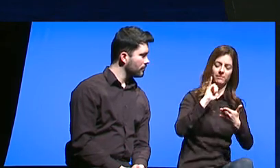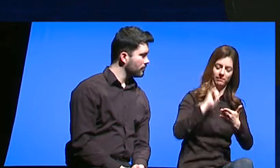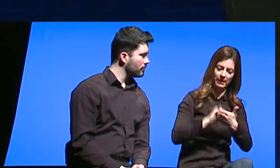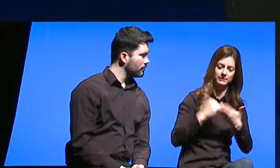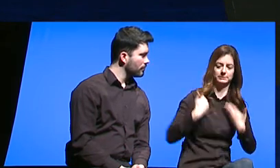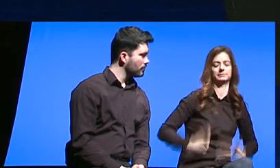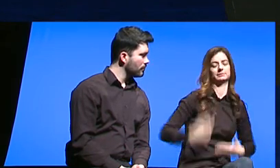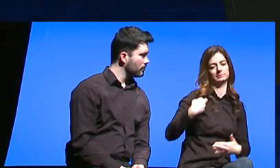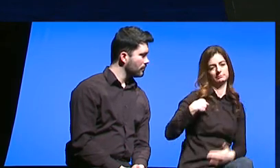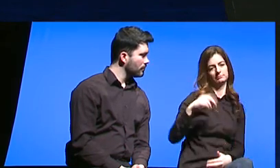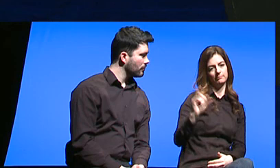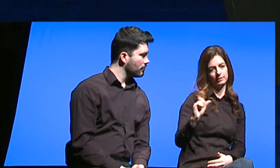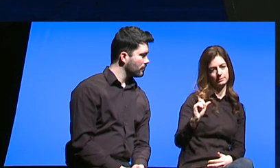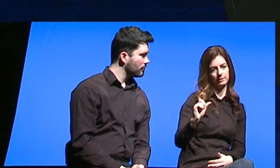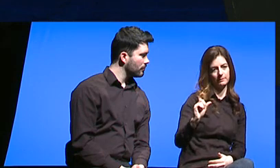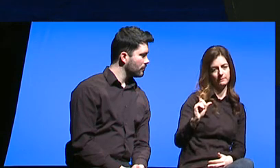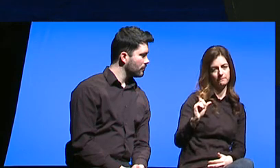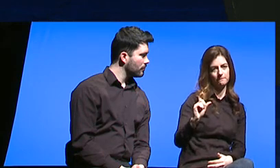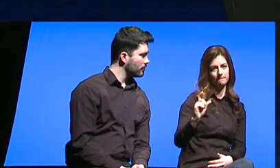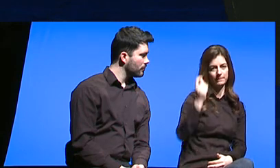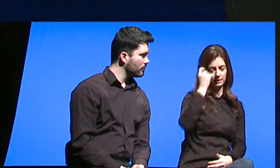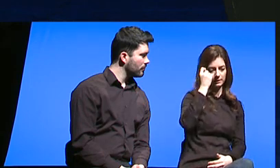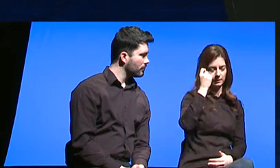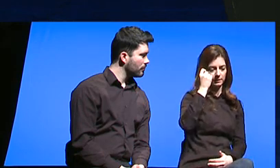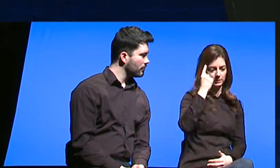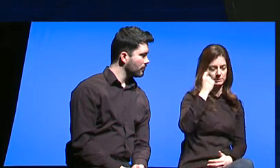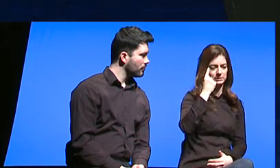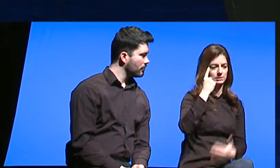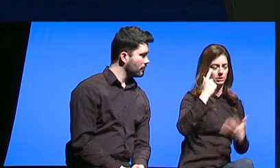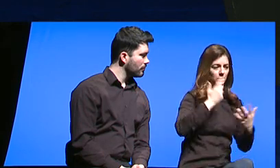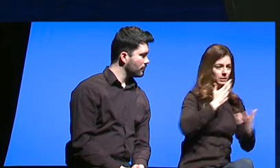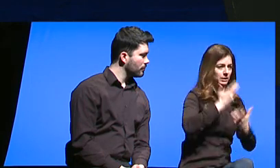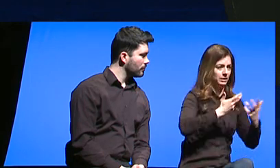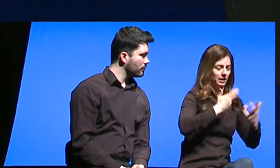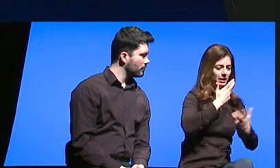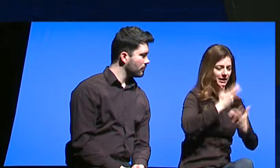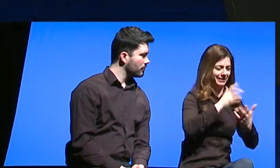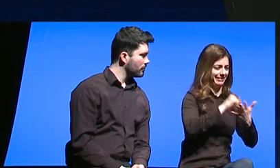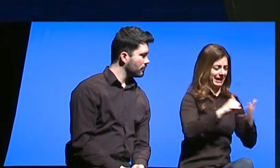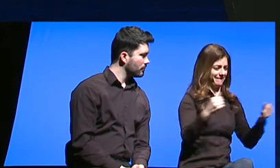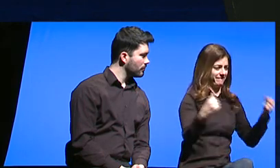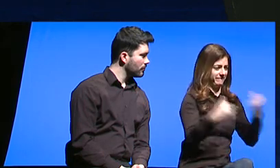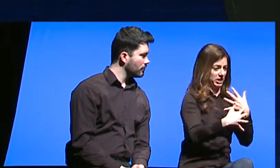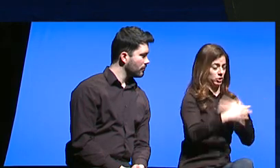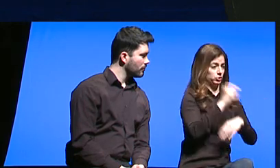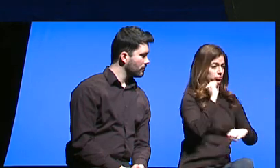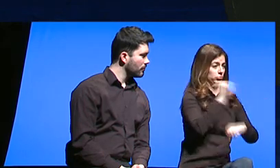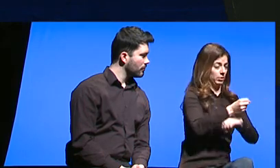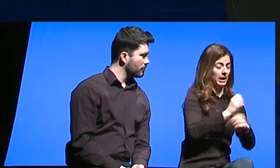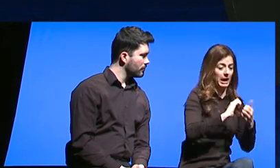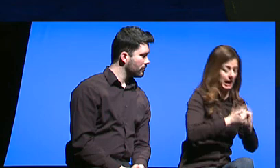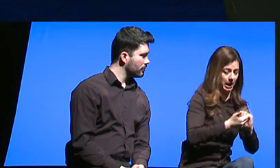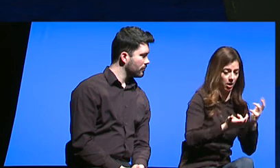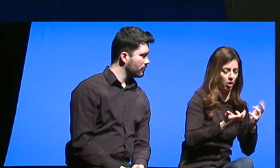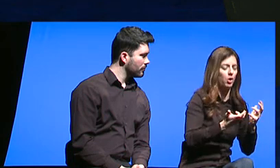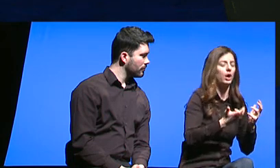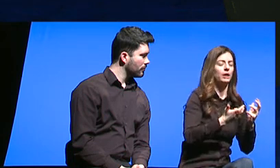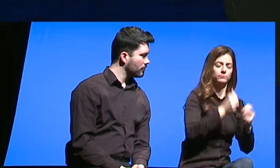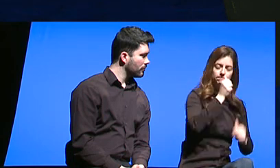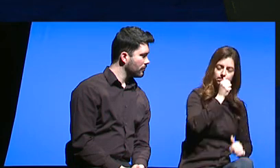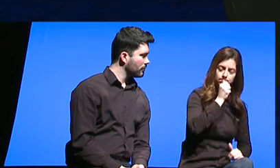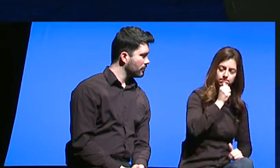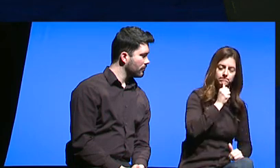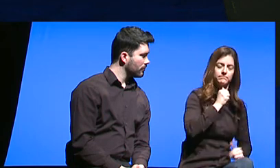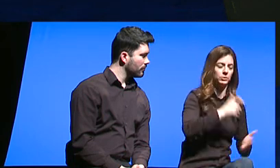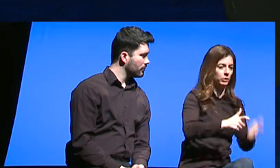And I think conquering the fear took a lot of steps and a lot of growth and a lot of opportunity, and it took